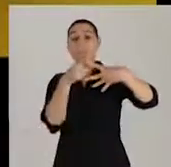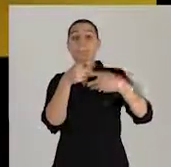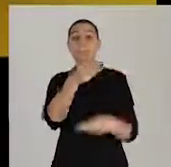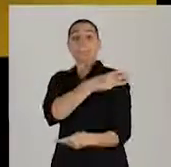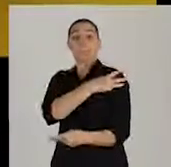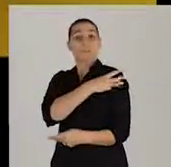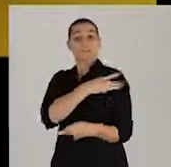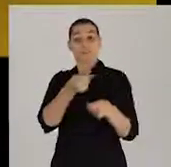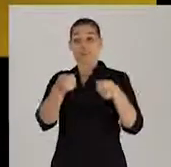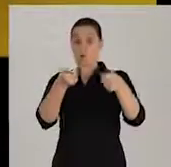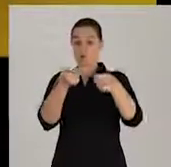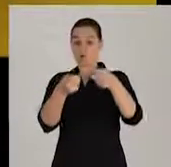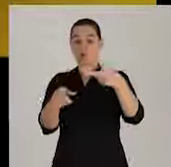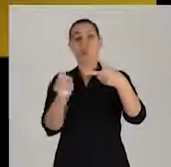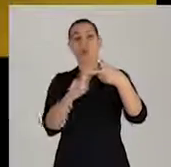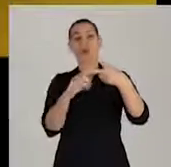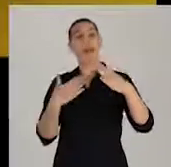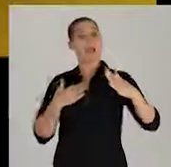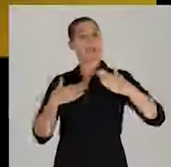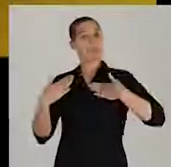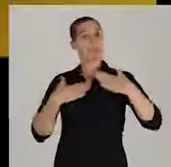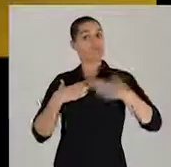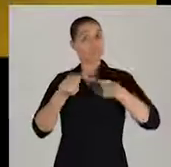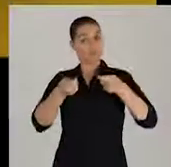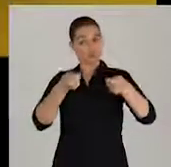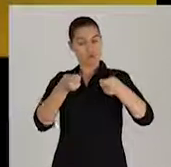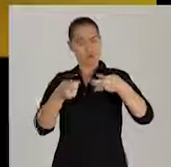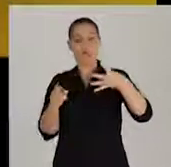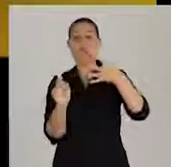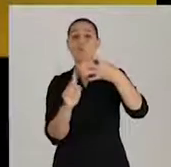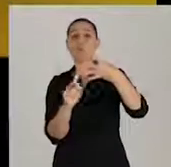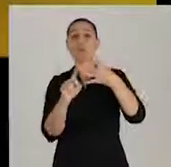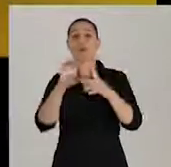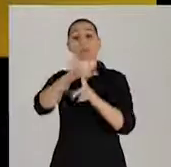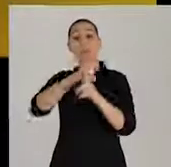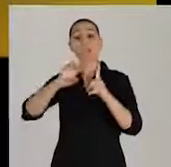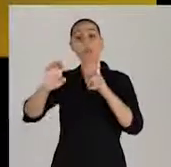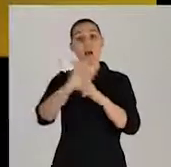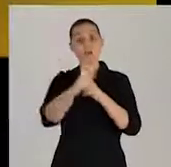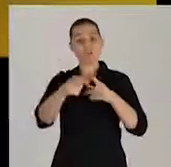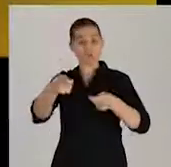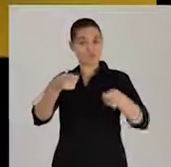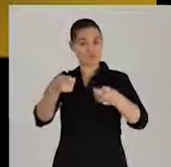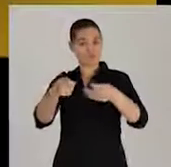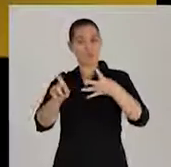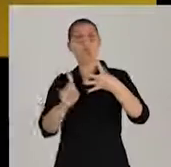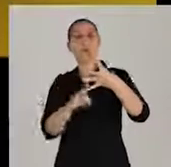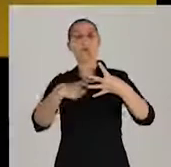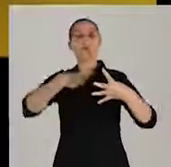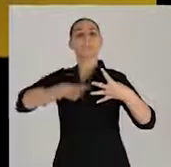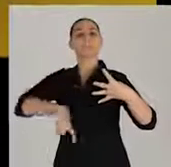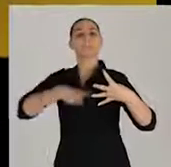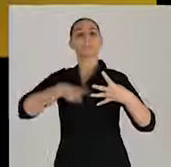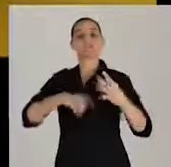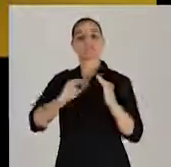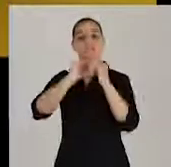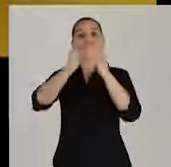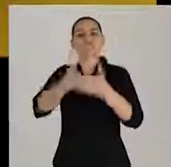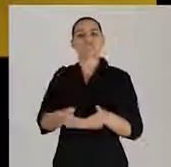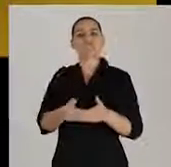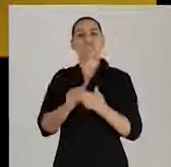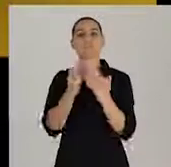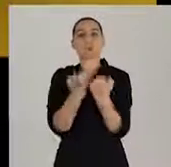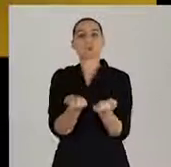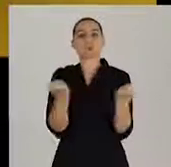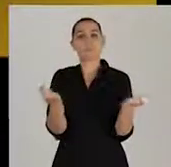measures, administrative control measures, environmental control measures, and personal protective equipment,